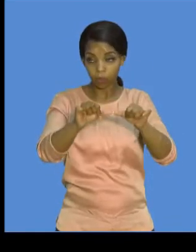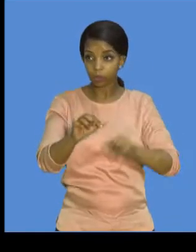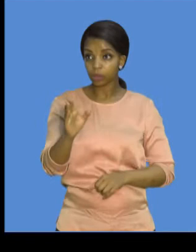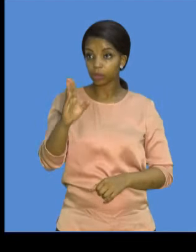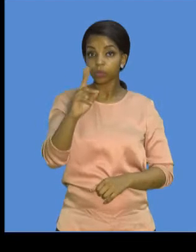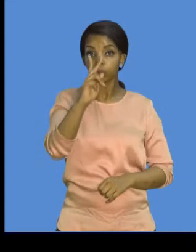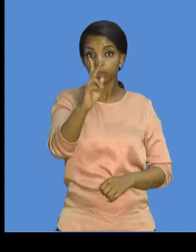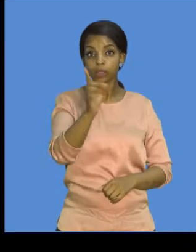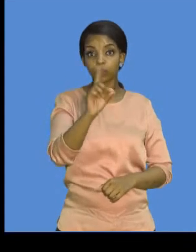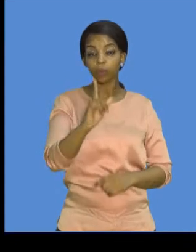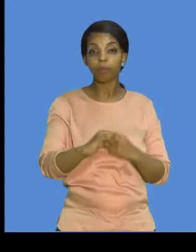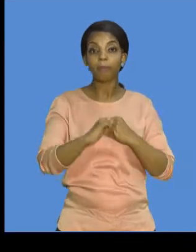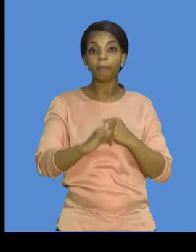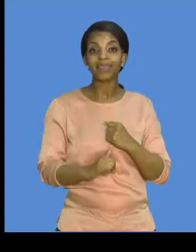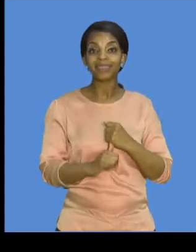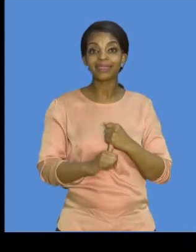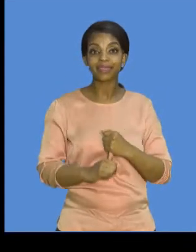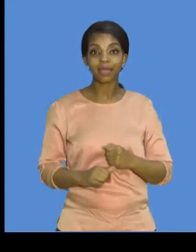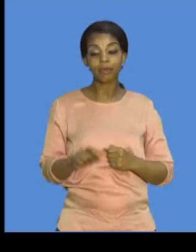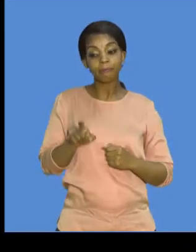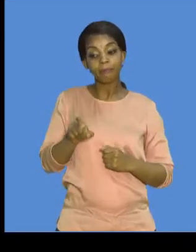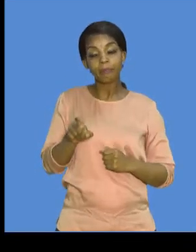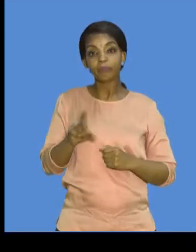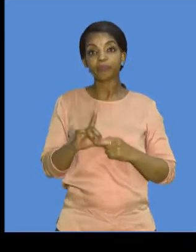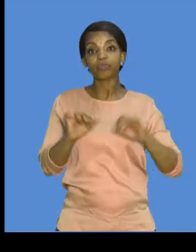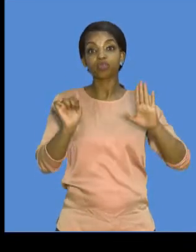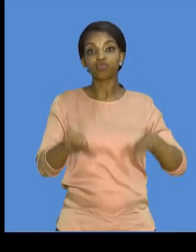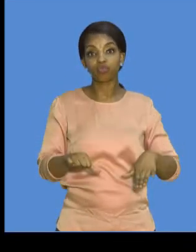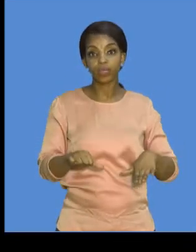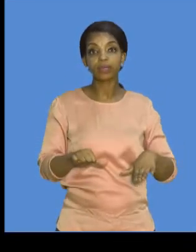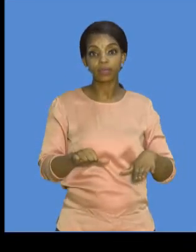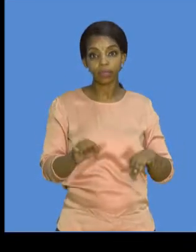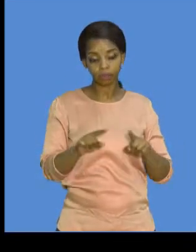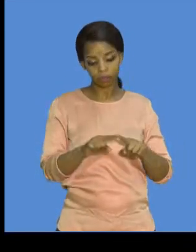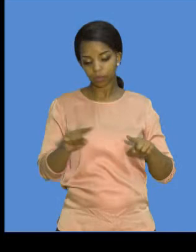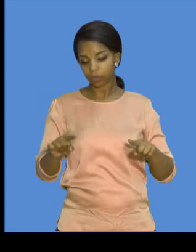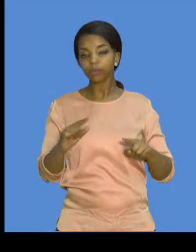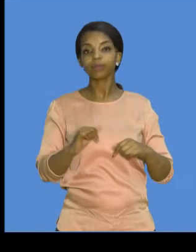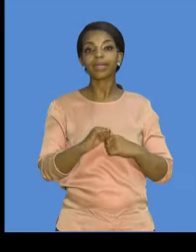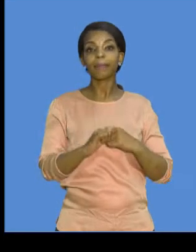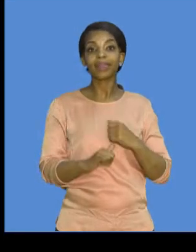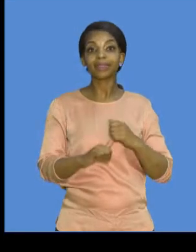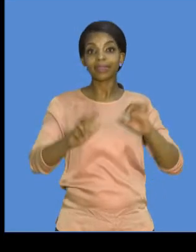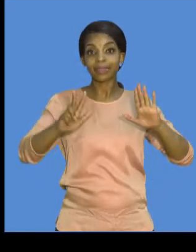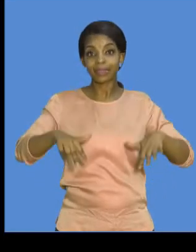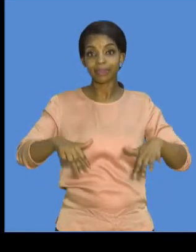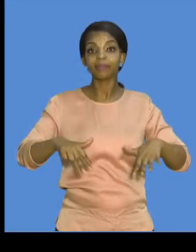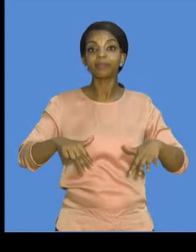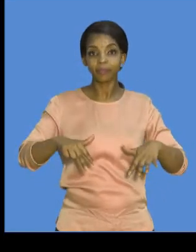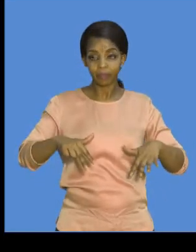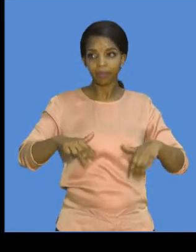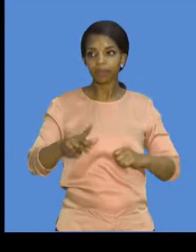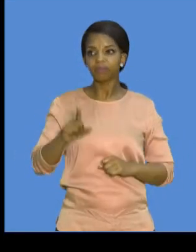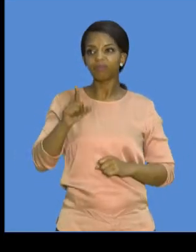June up until roughly our August there, which is like 2 months, there was very rapid growth, which got us to